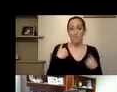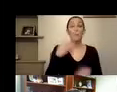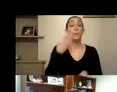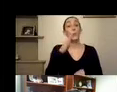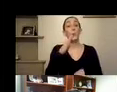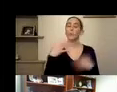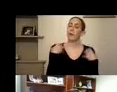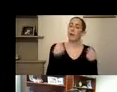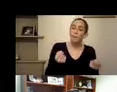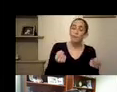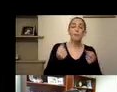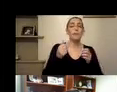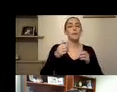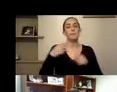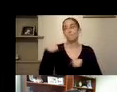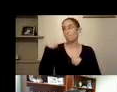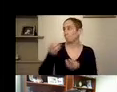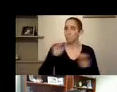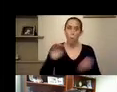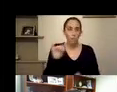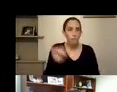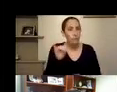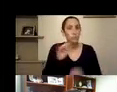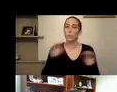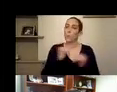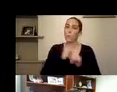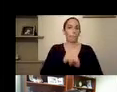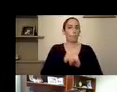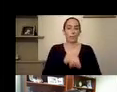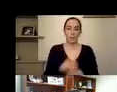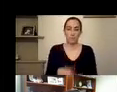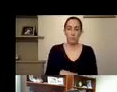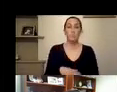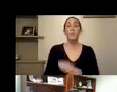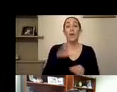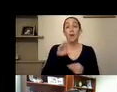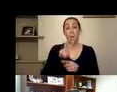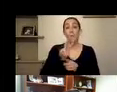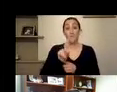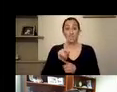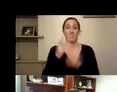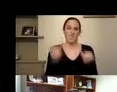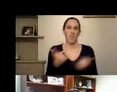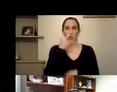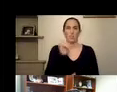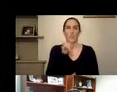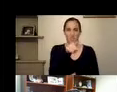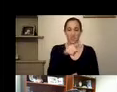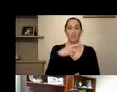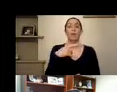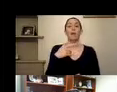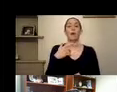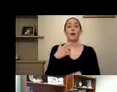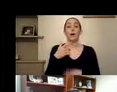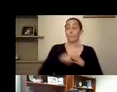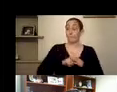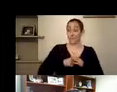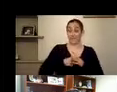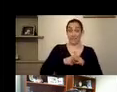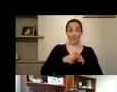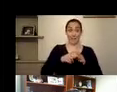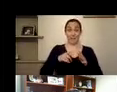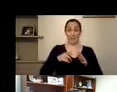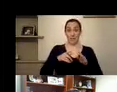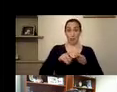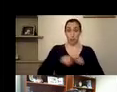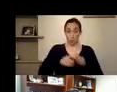no immunity. So this is what COVID is like right now. We're dealing with a pathogen to which we are all completely naive, because it's a